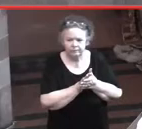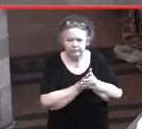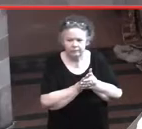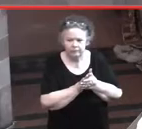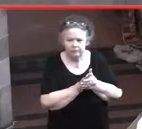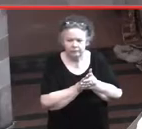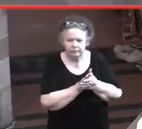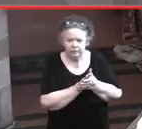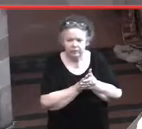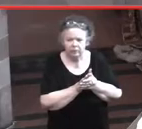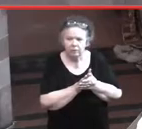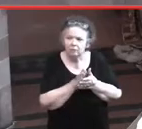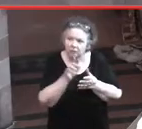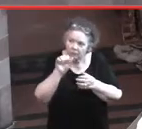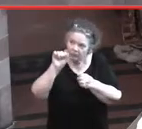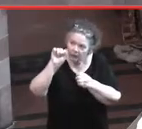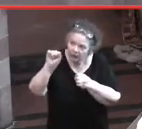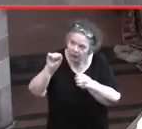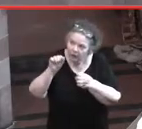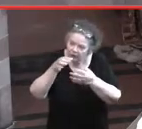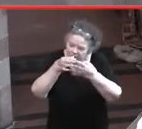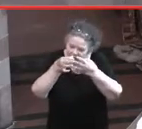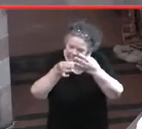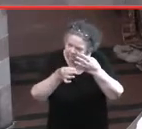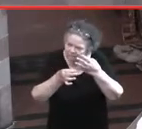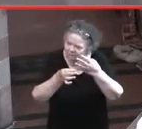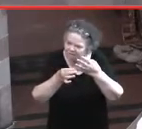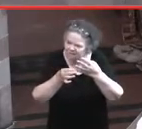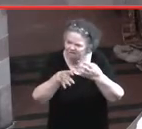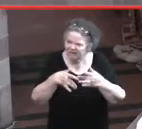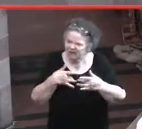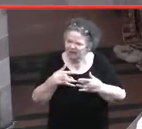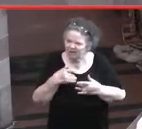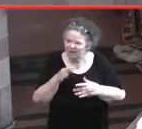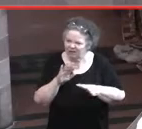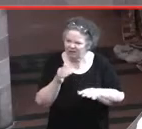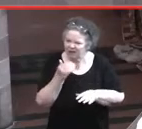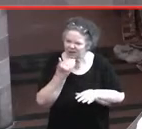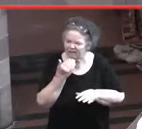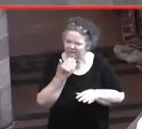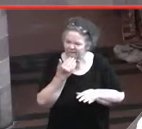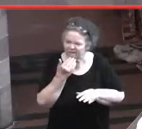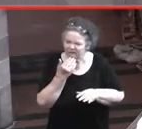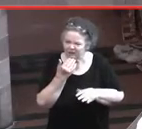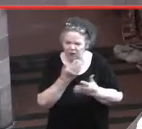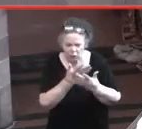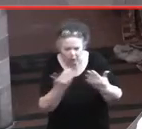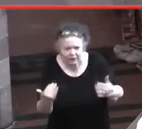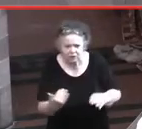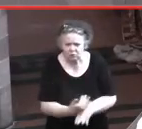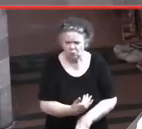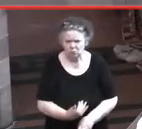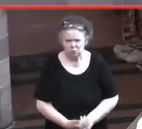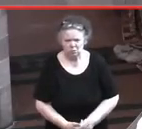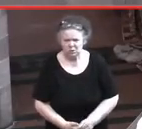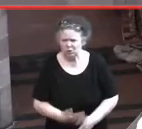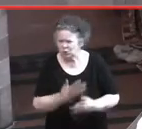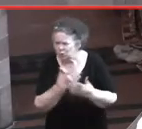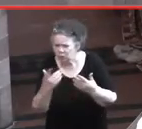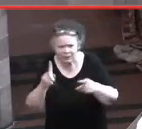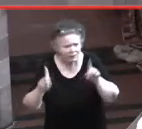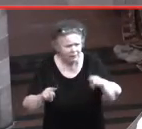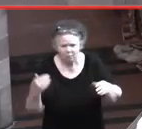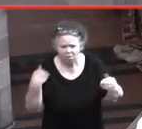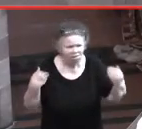And when the gifts of God don't seem enough, because there's too much to do, too many